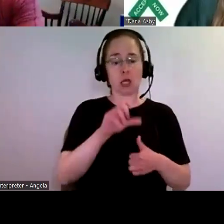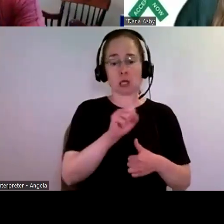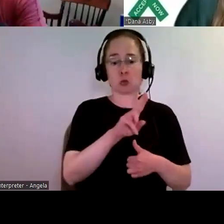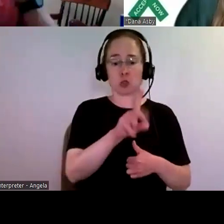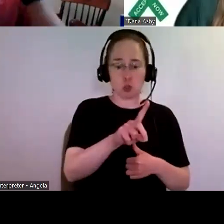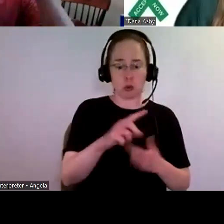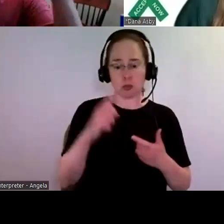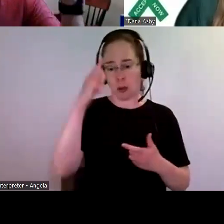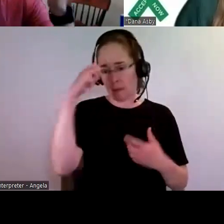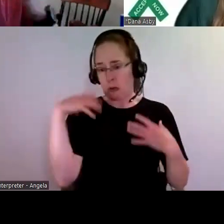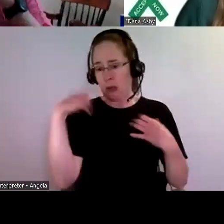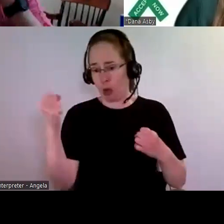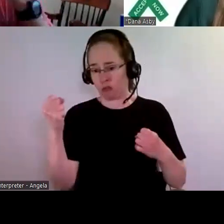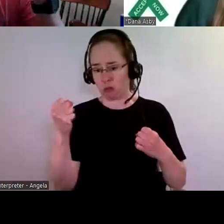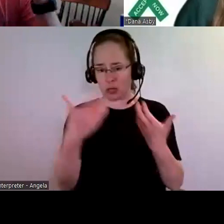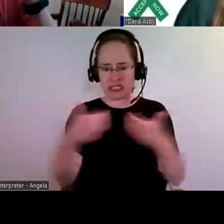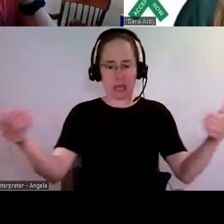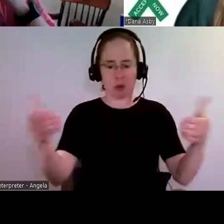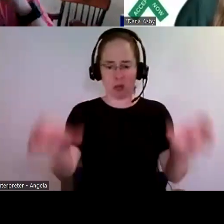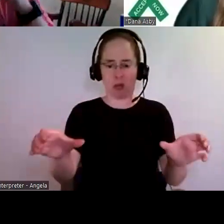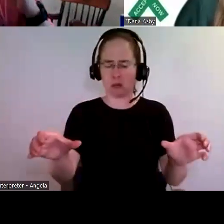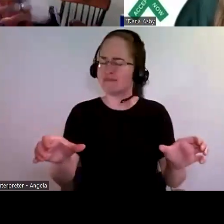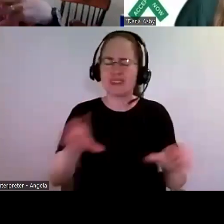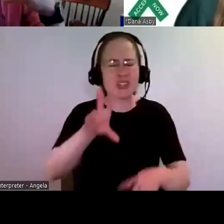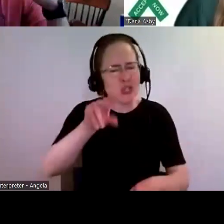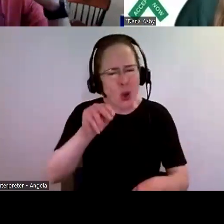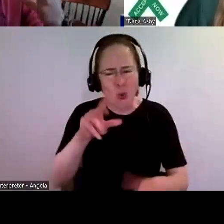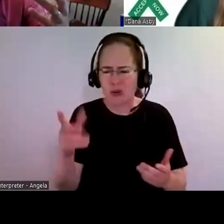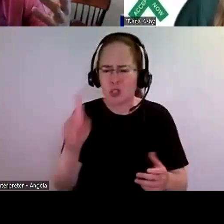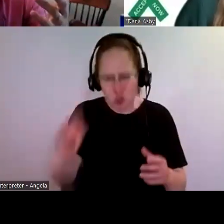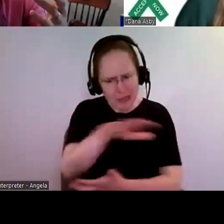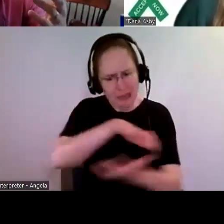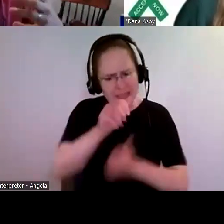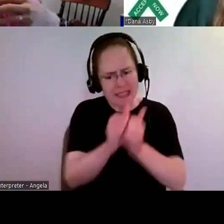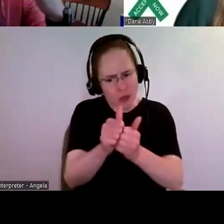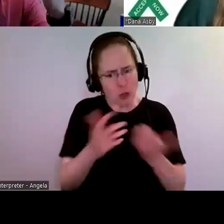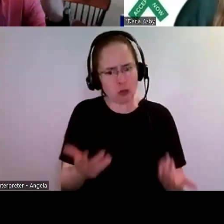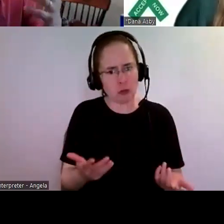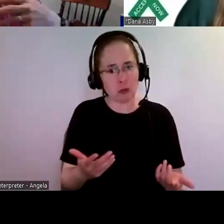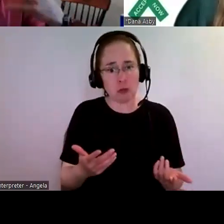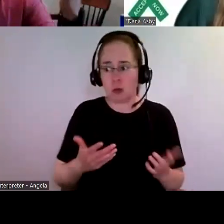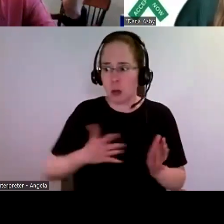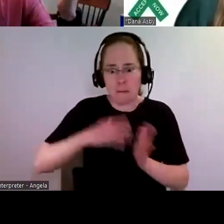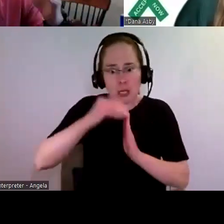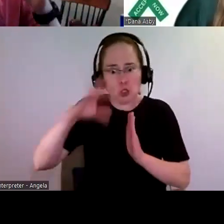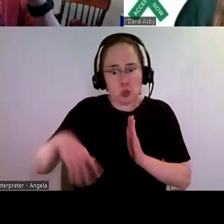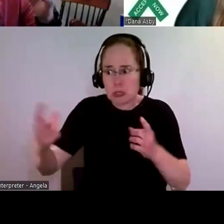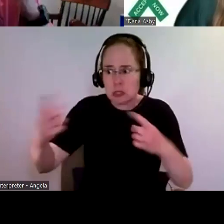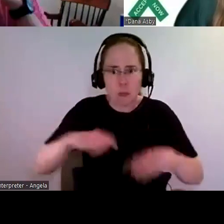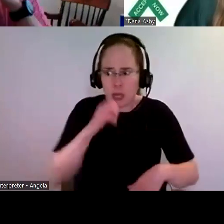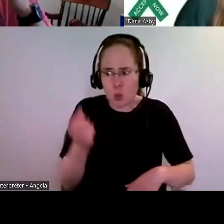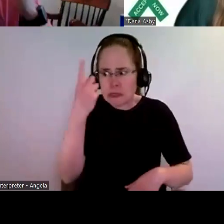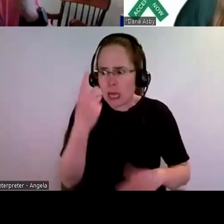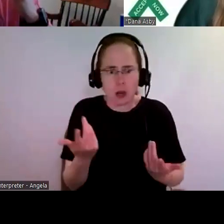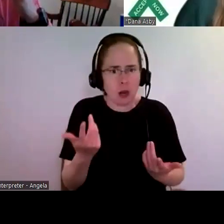mental health use disorders is just ridiculous. Like they are together, and you can't, like my students that come in that don't understand that, I don't even have to tell them. They just walk